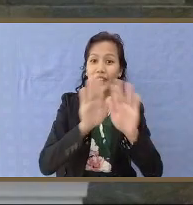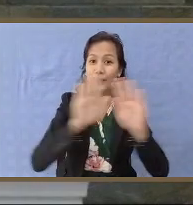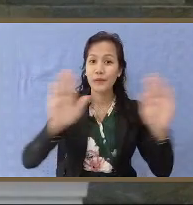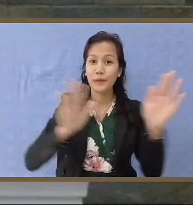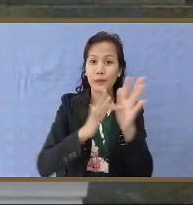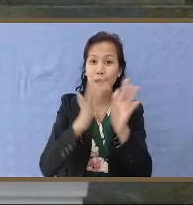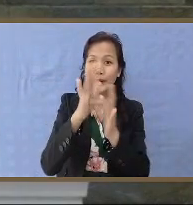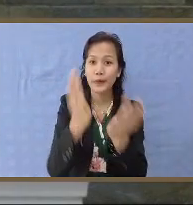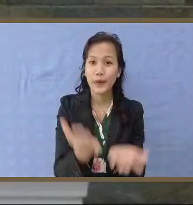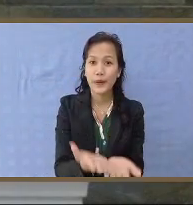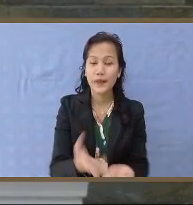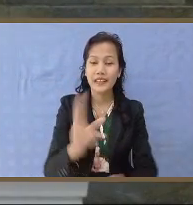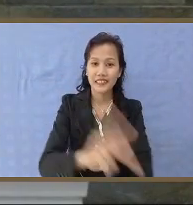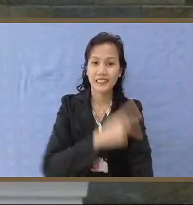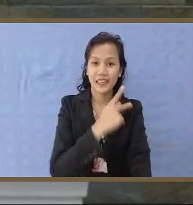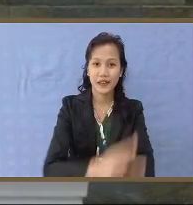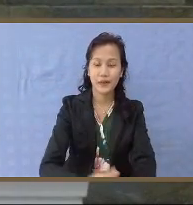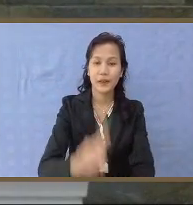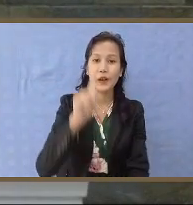Psalm